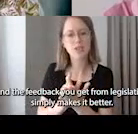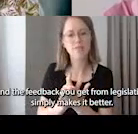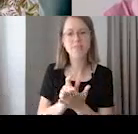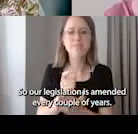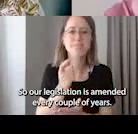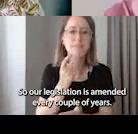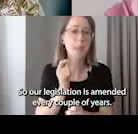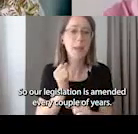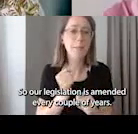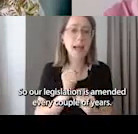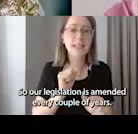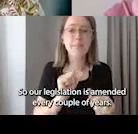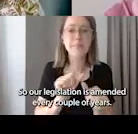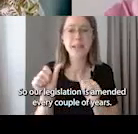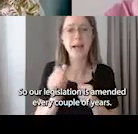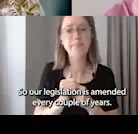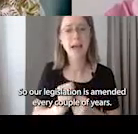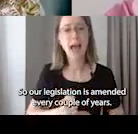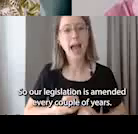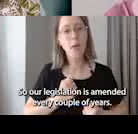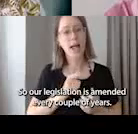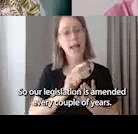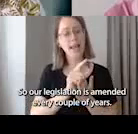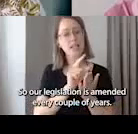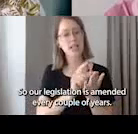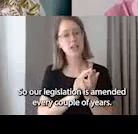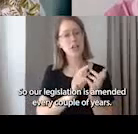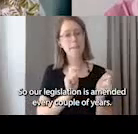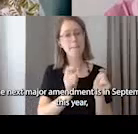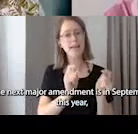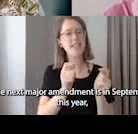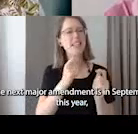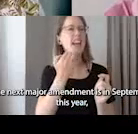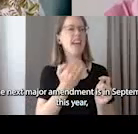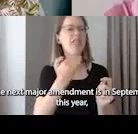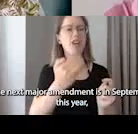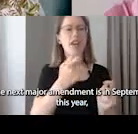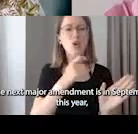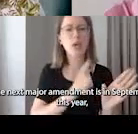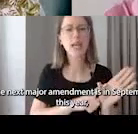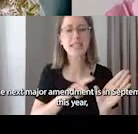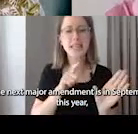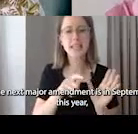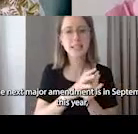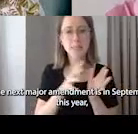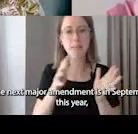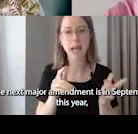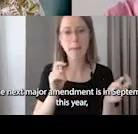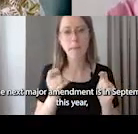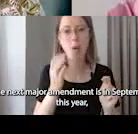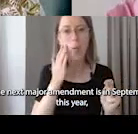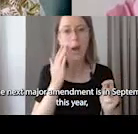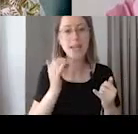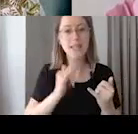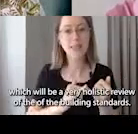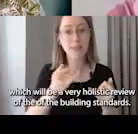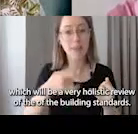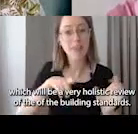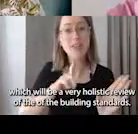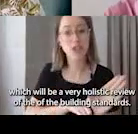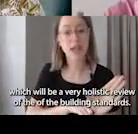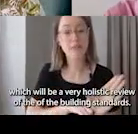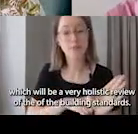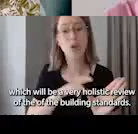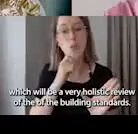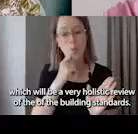makes it better. So our legislation is amended every couple of years. The next major amendment is in September this year, which